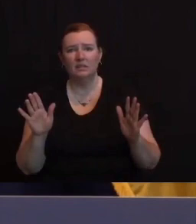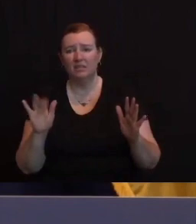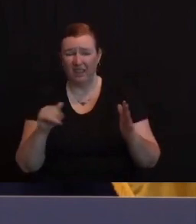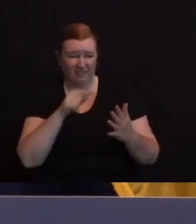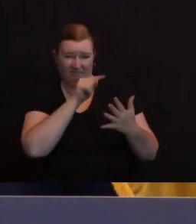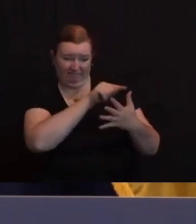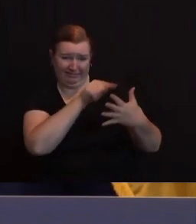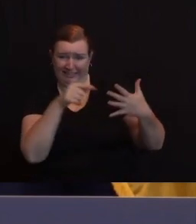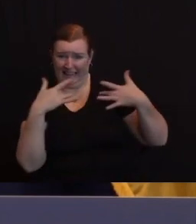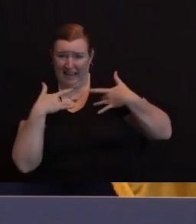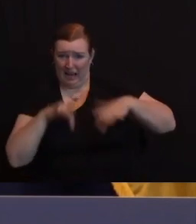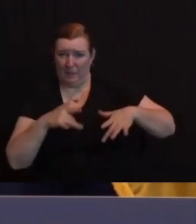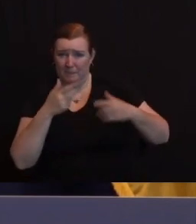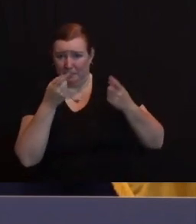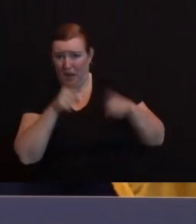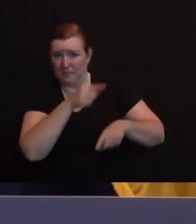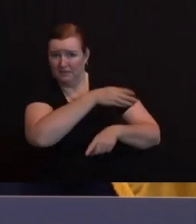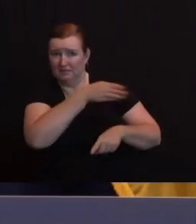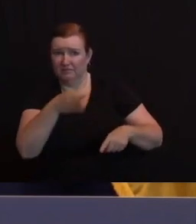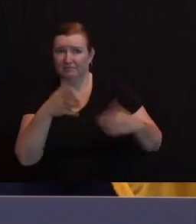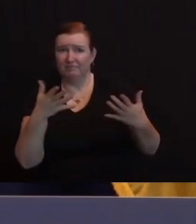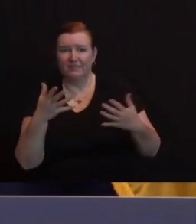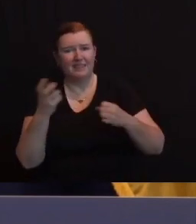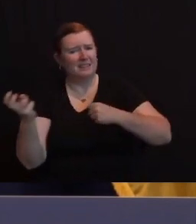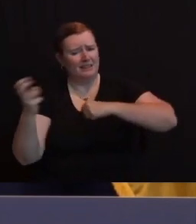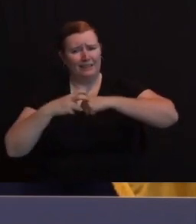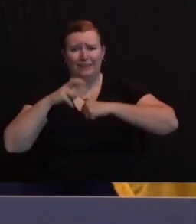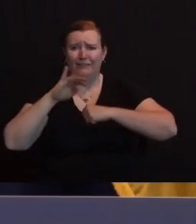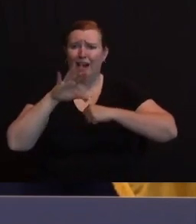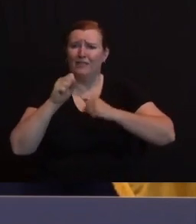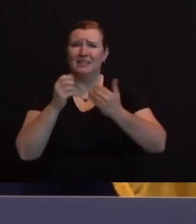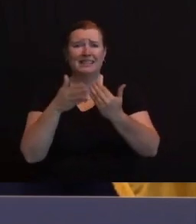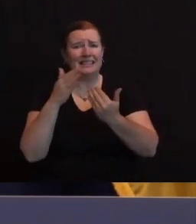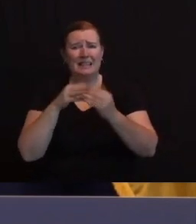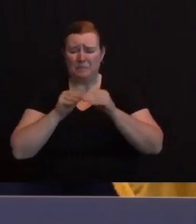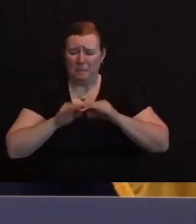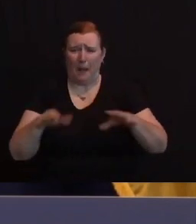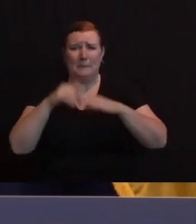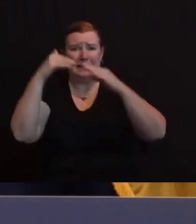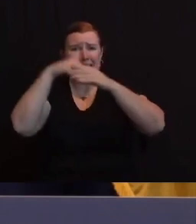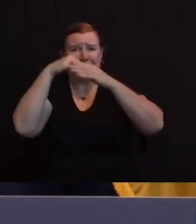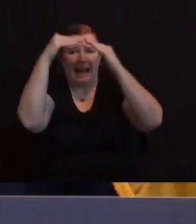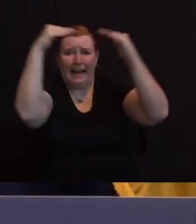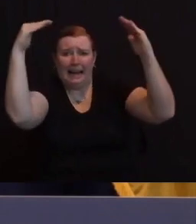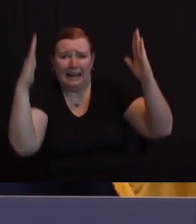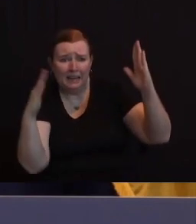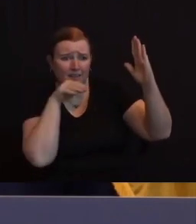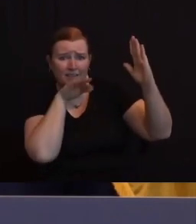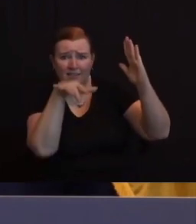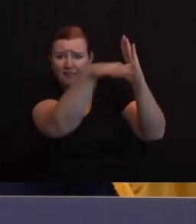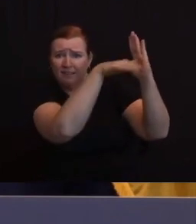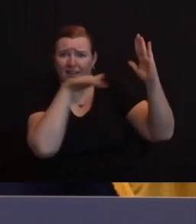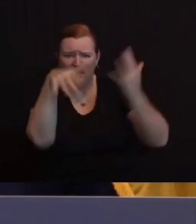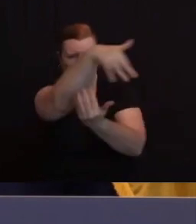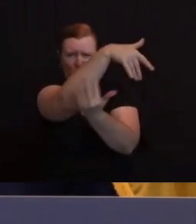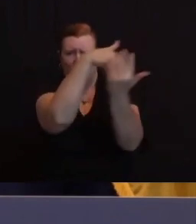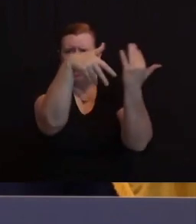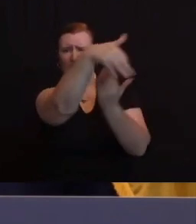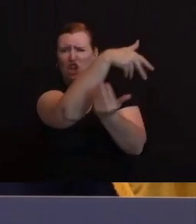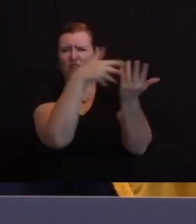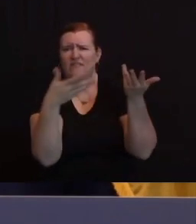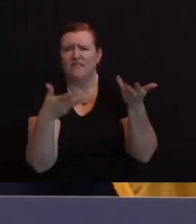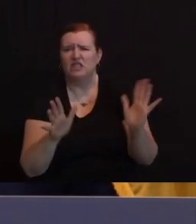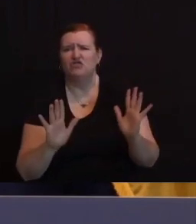easily transmitted indoors. That's why we've been so deliberate and methodical in our restart and recovery strategy to take extra precautions